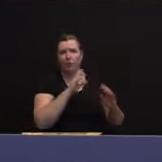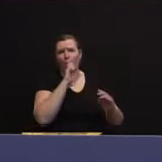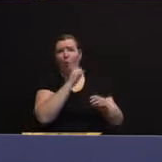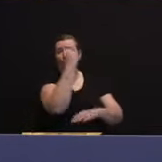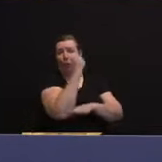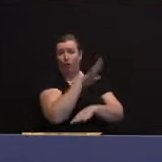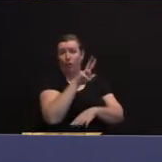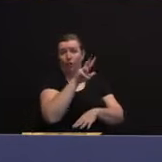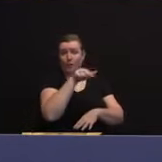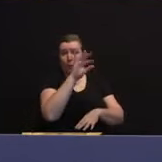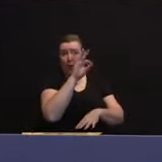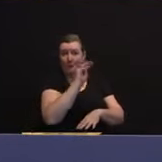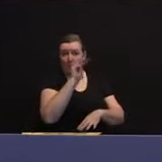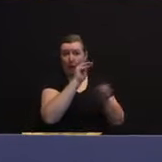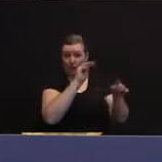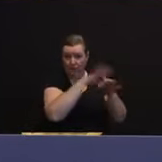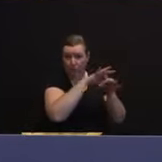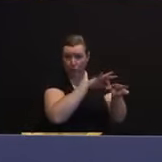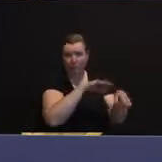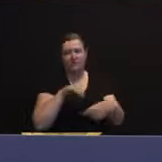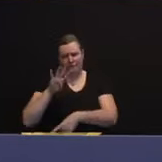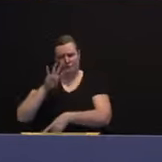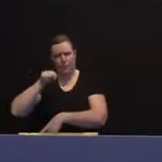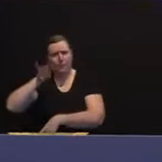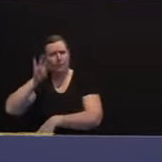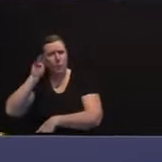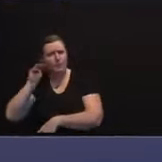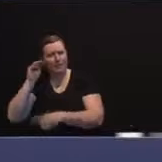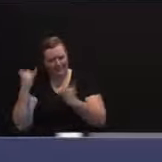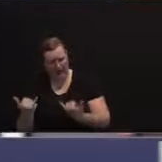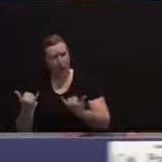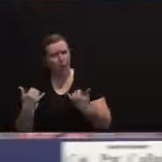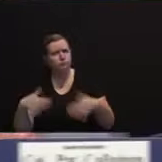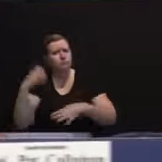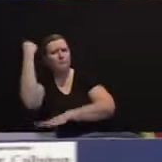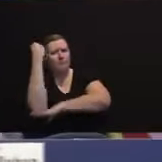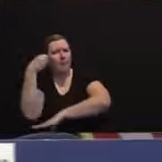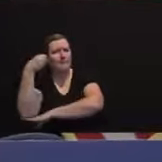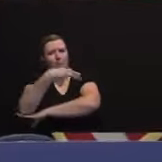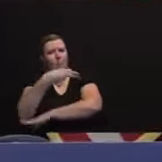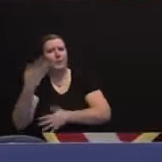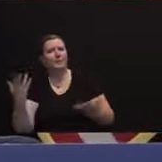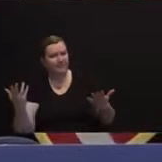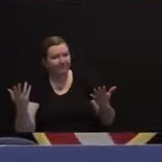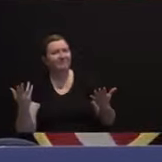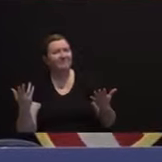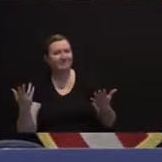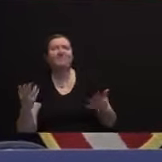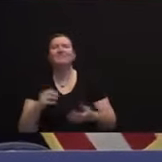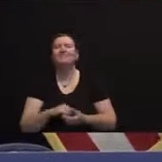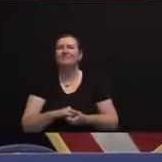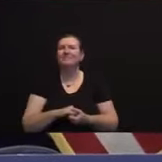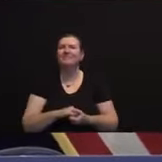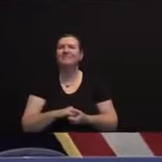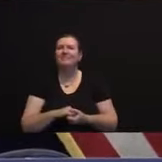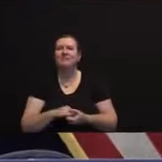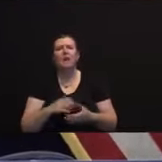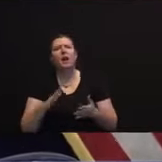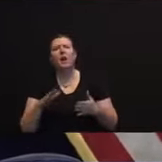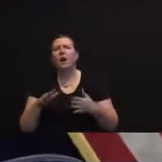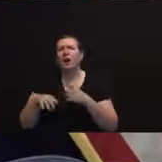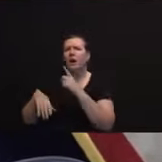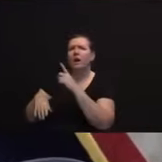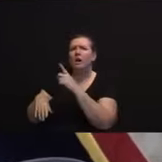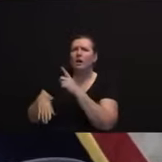Pat, any color on Paterson or generally on gun violence? Thank you, Governor. I was on with the mayor of Paterson yesterday, as well as with Director